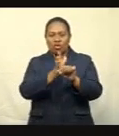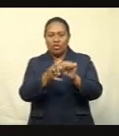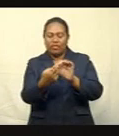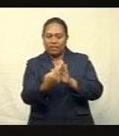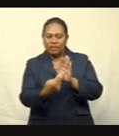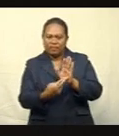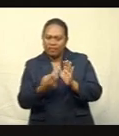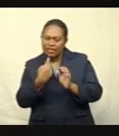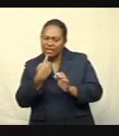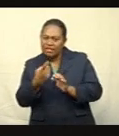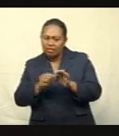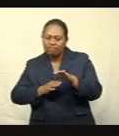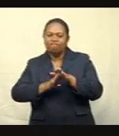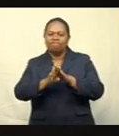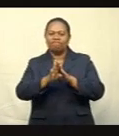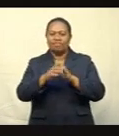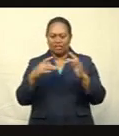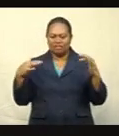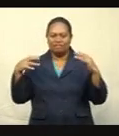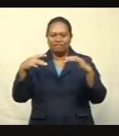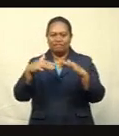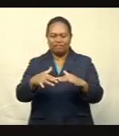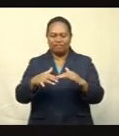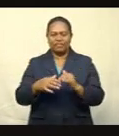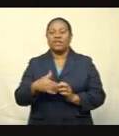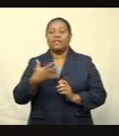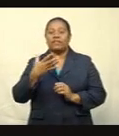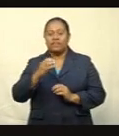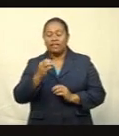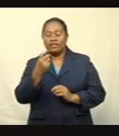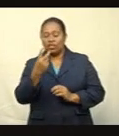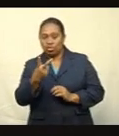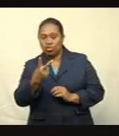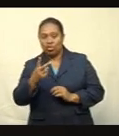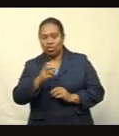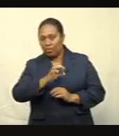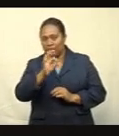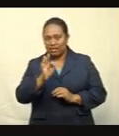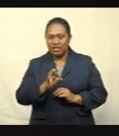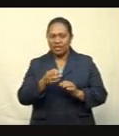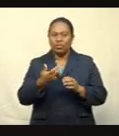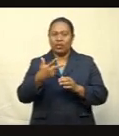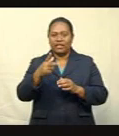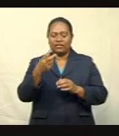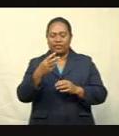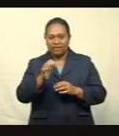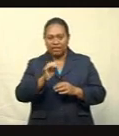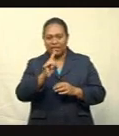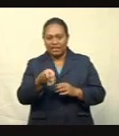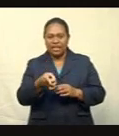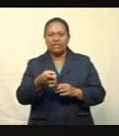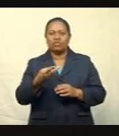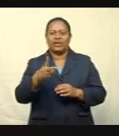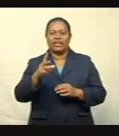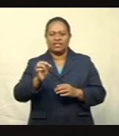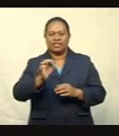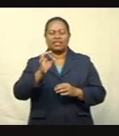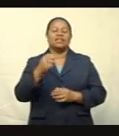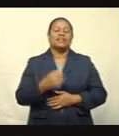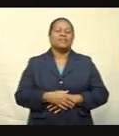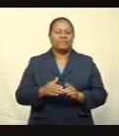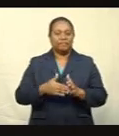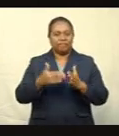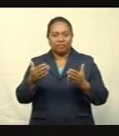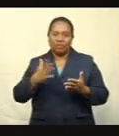force to increase the social gathering capacity from 50 to 80%. This proposal to the task force is in relation